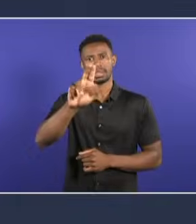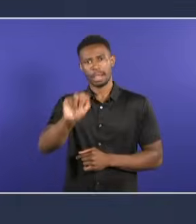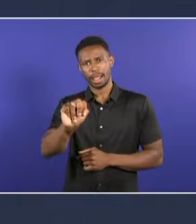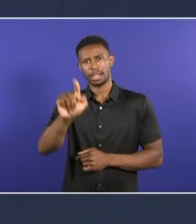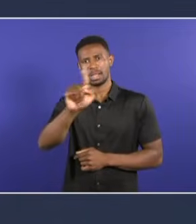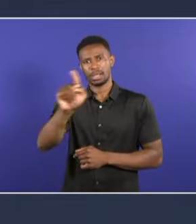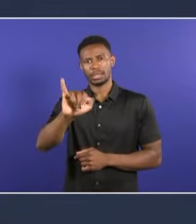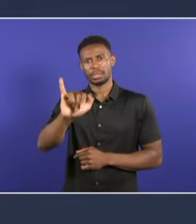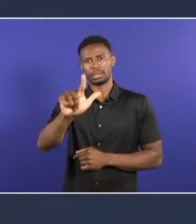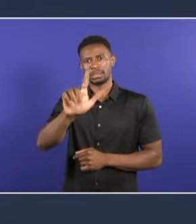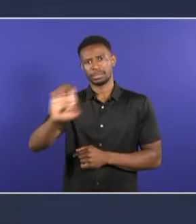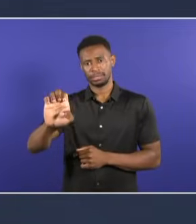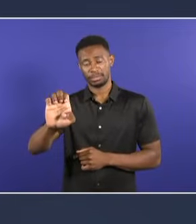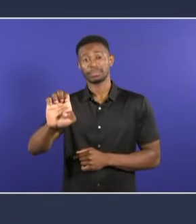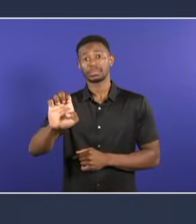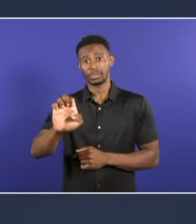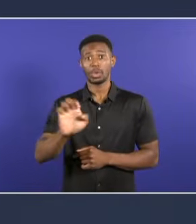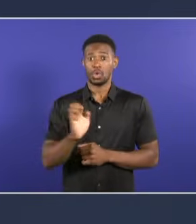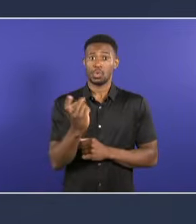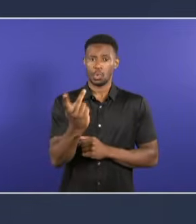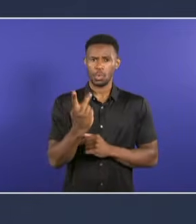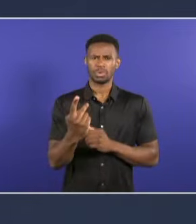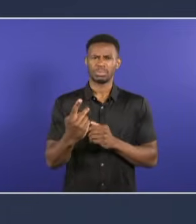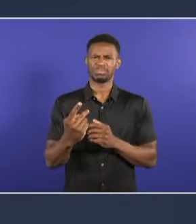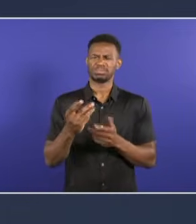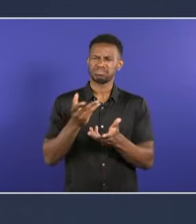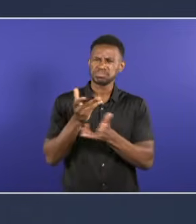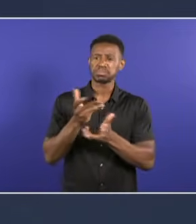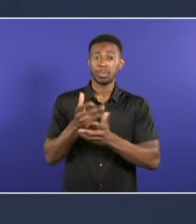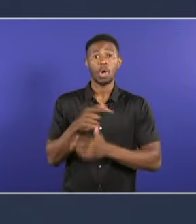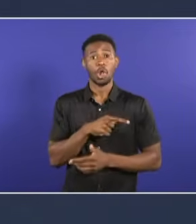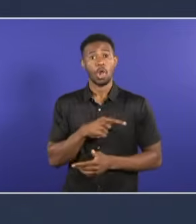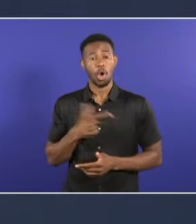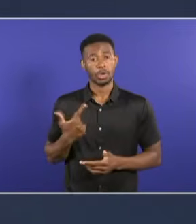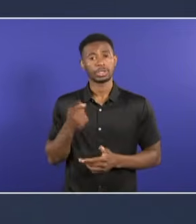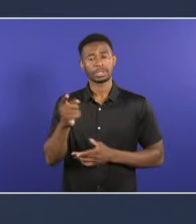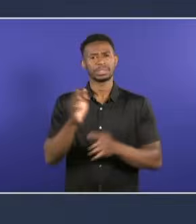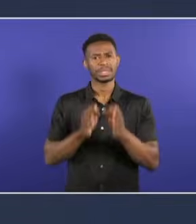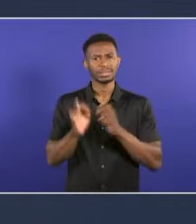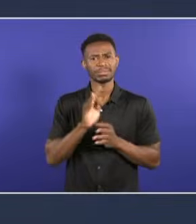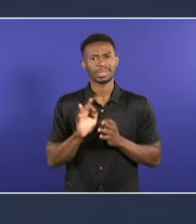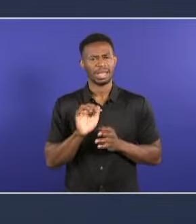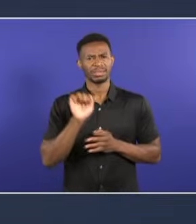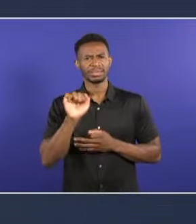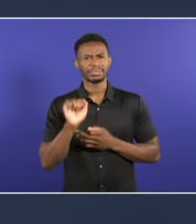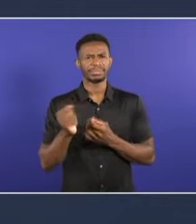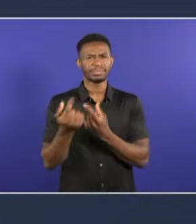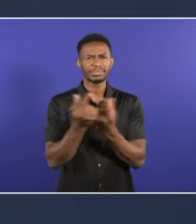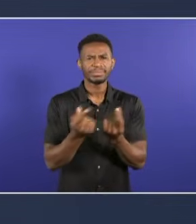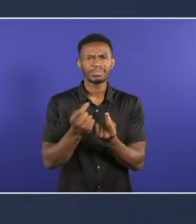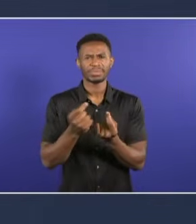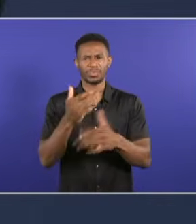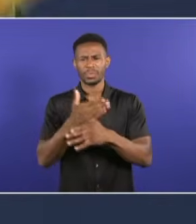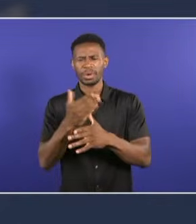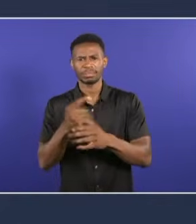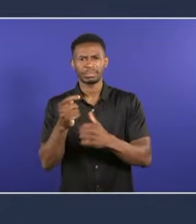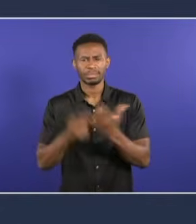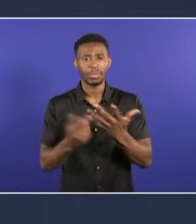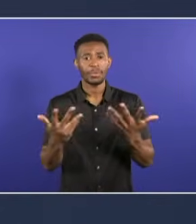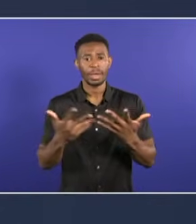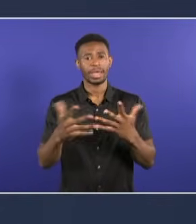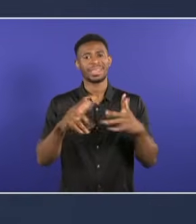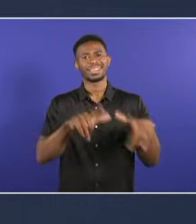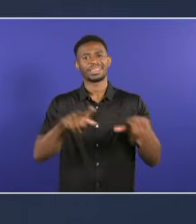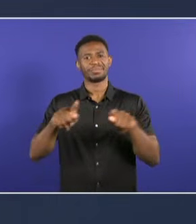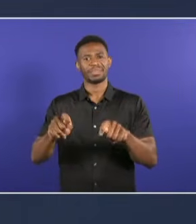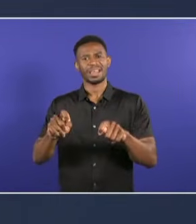was doing in communities across the Cape Flats. I remember walking away from that conversation slightly starstruck.